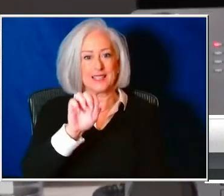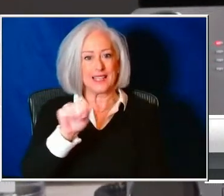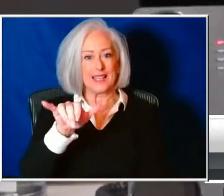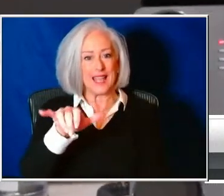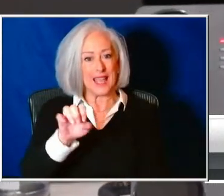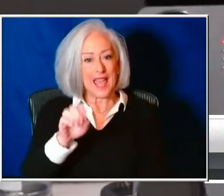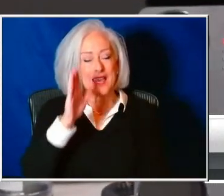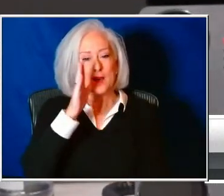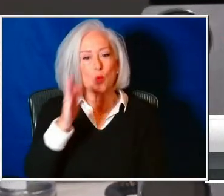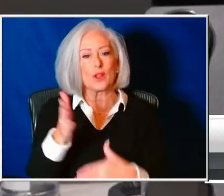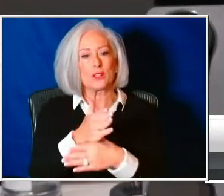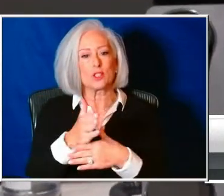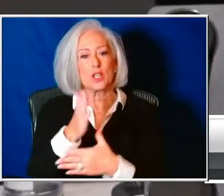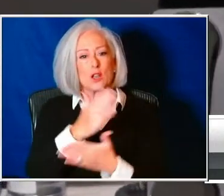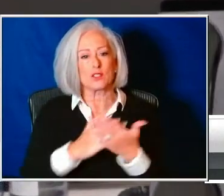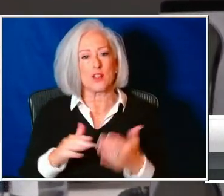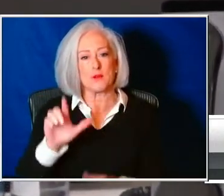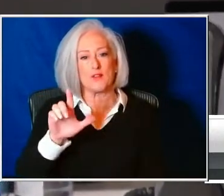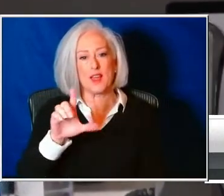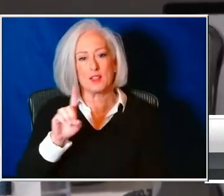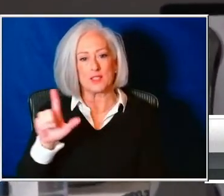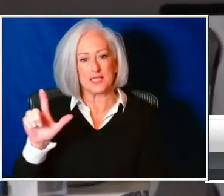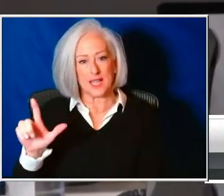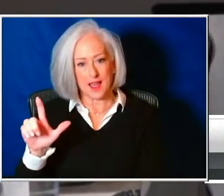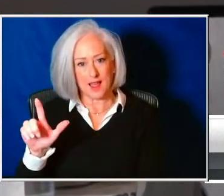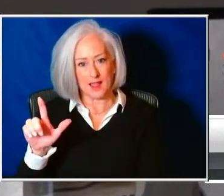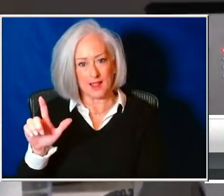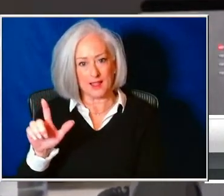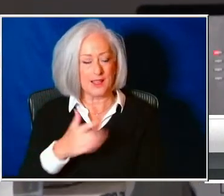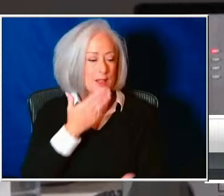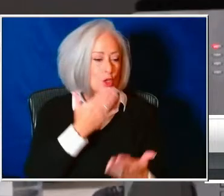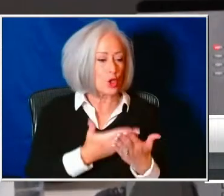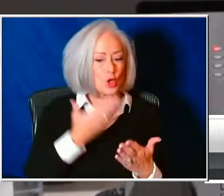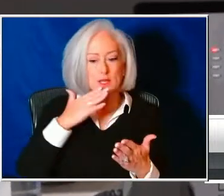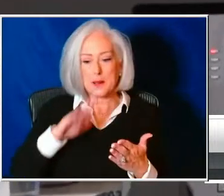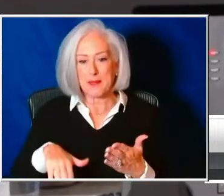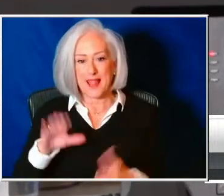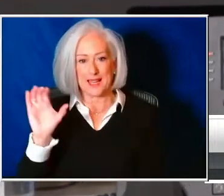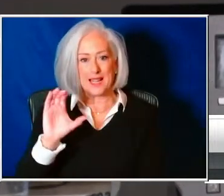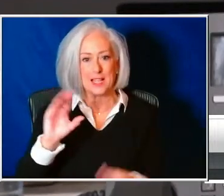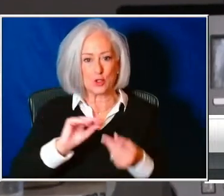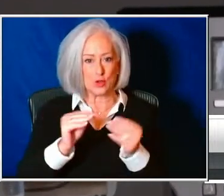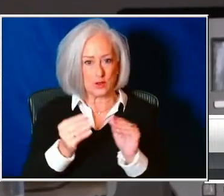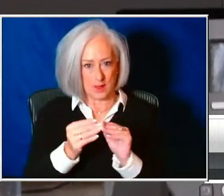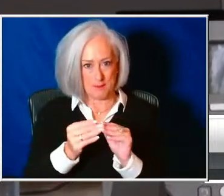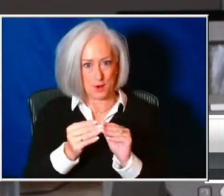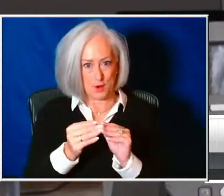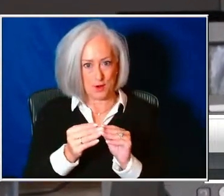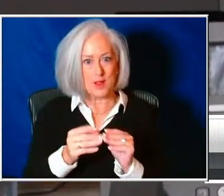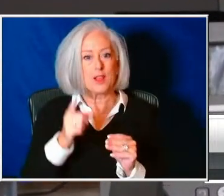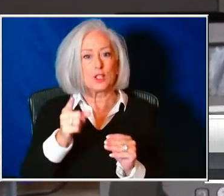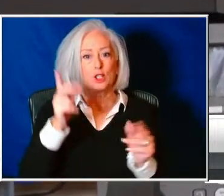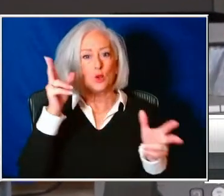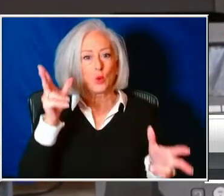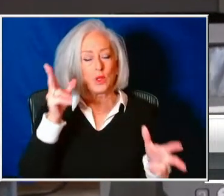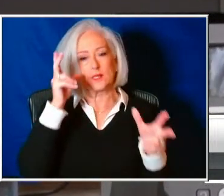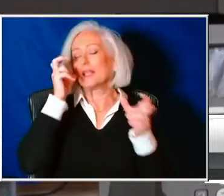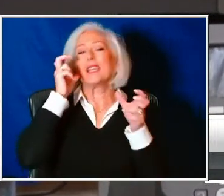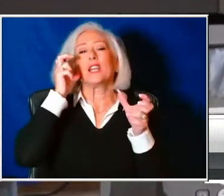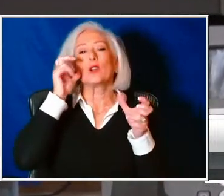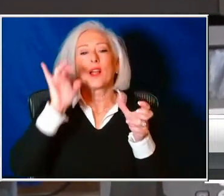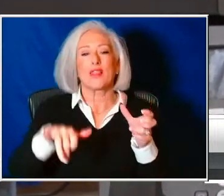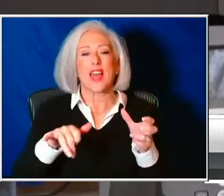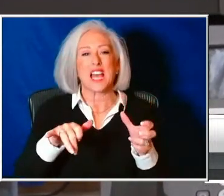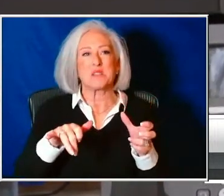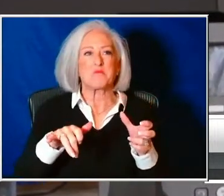my LDL and my good and my bad cholesterol numbers. And you're going to hear that they're not as good